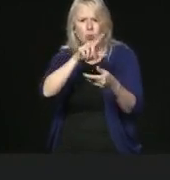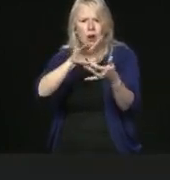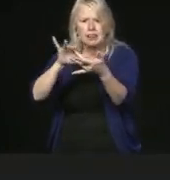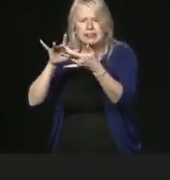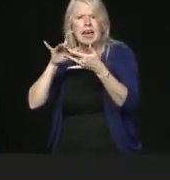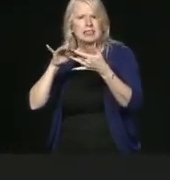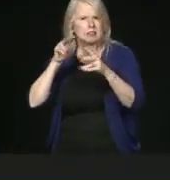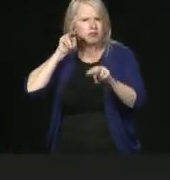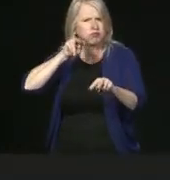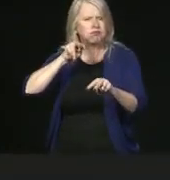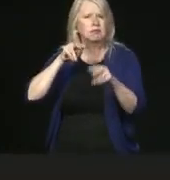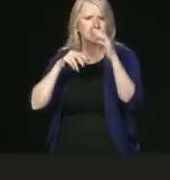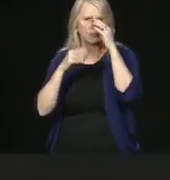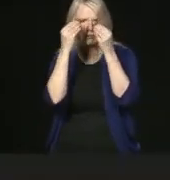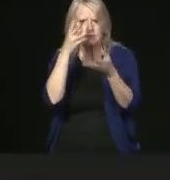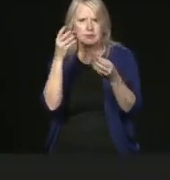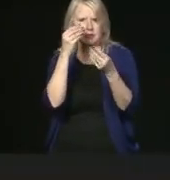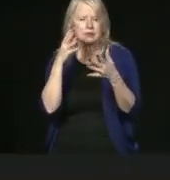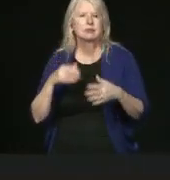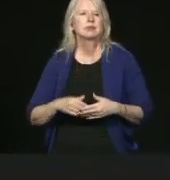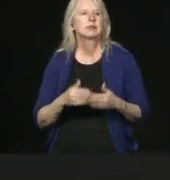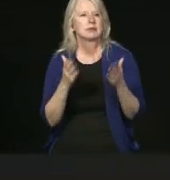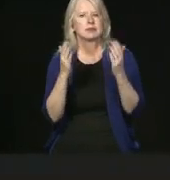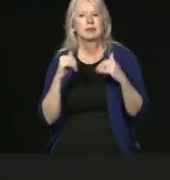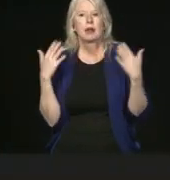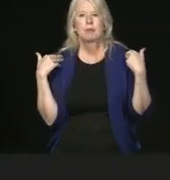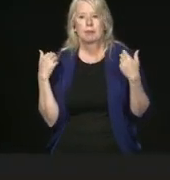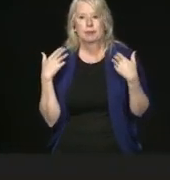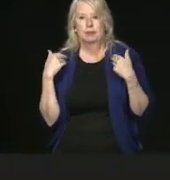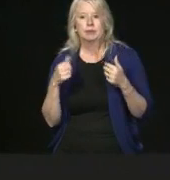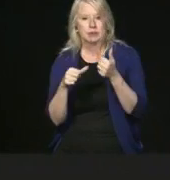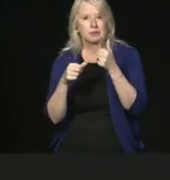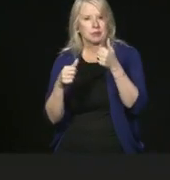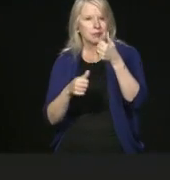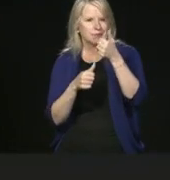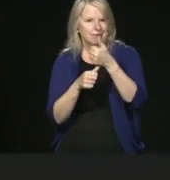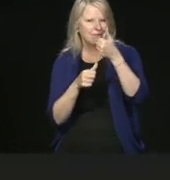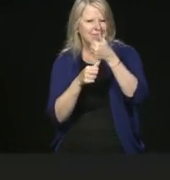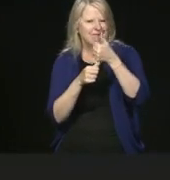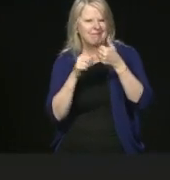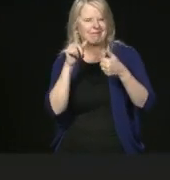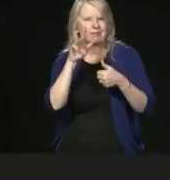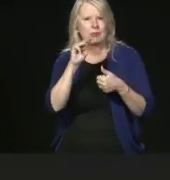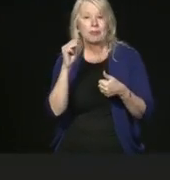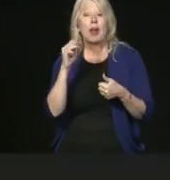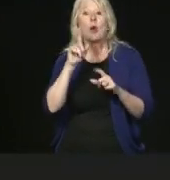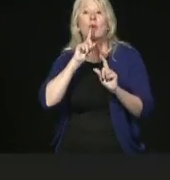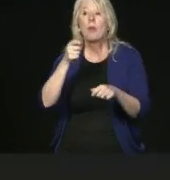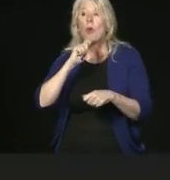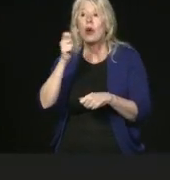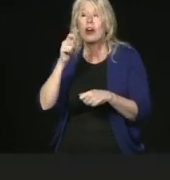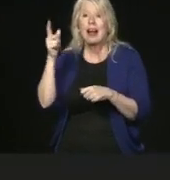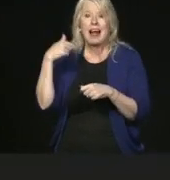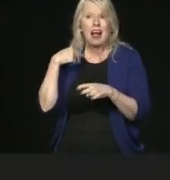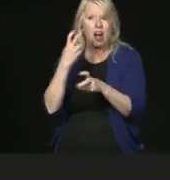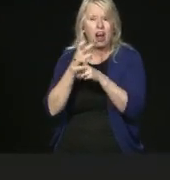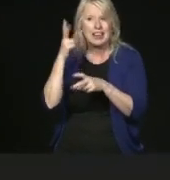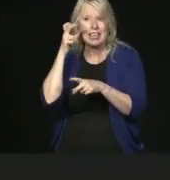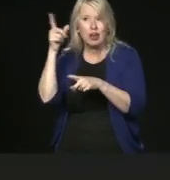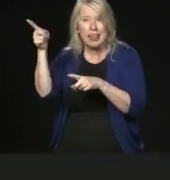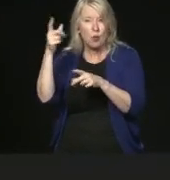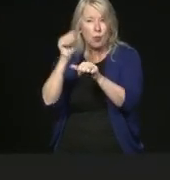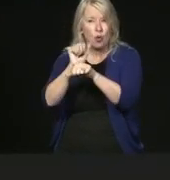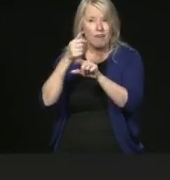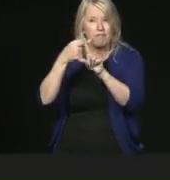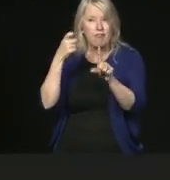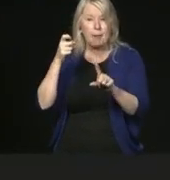also, we can't hear you so clearly. So if you are teleworking, please speak close to the phone